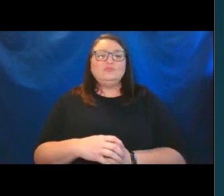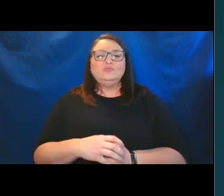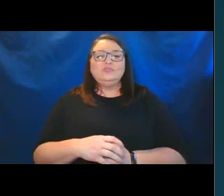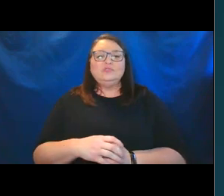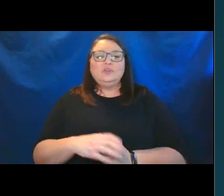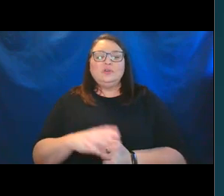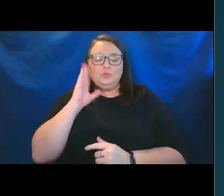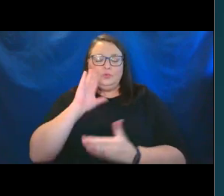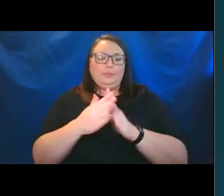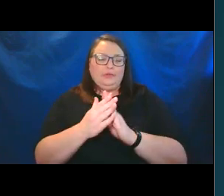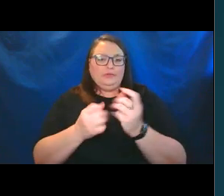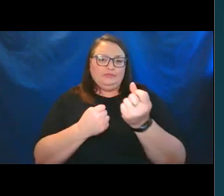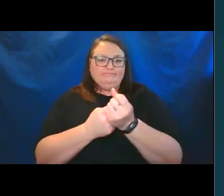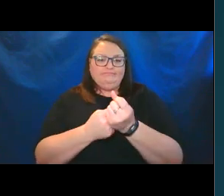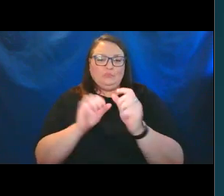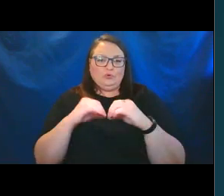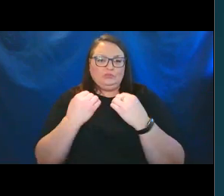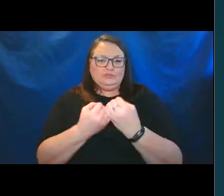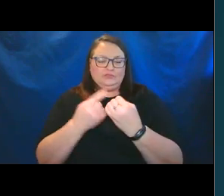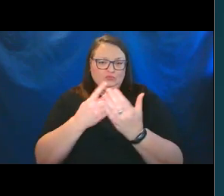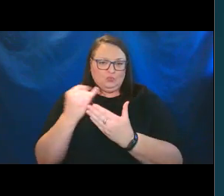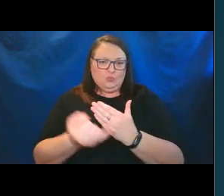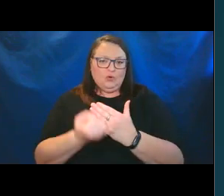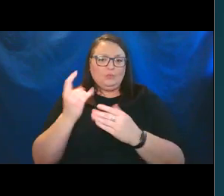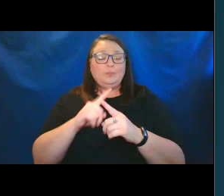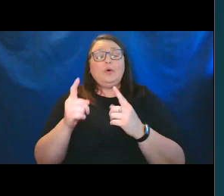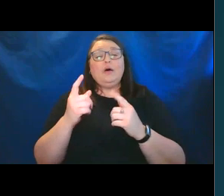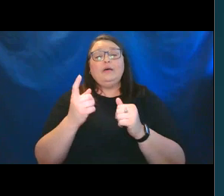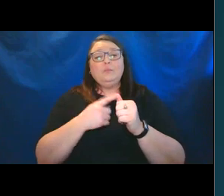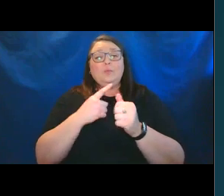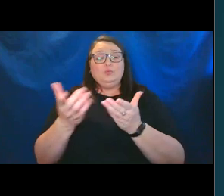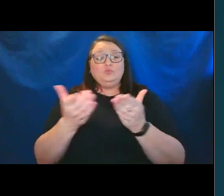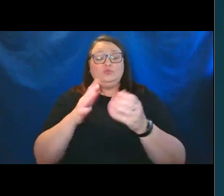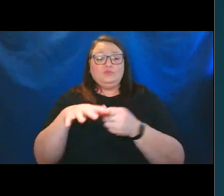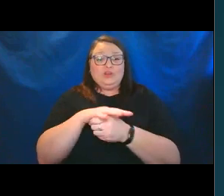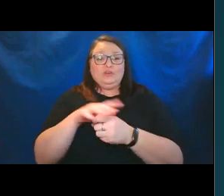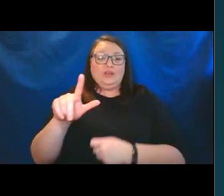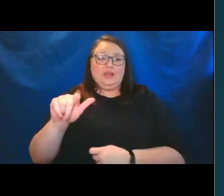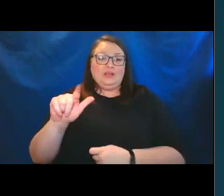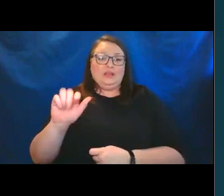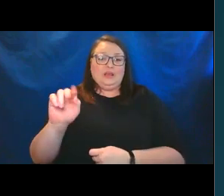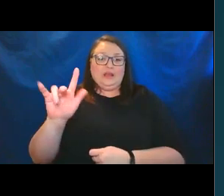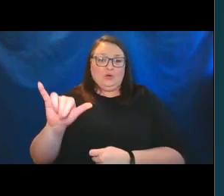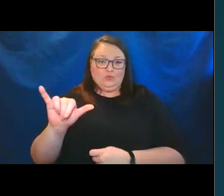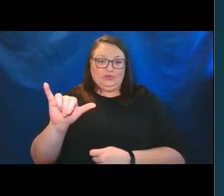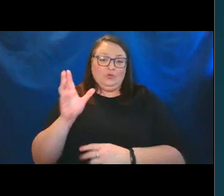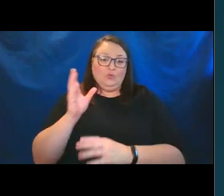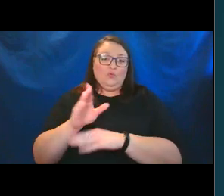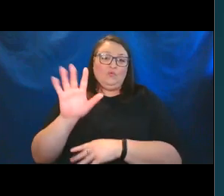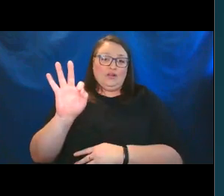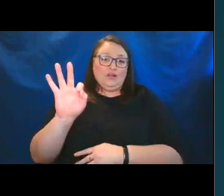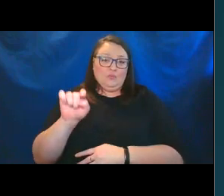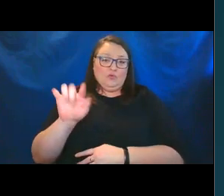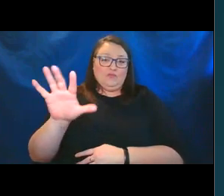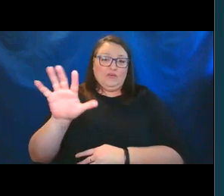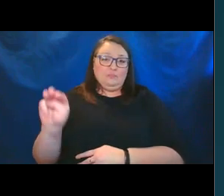this project. But the primary service area for the council is going to be LA County-wide, which is home to over 9.5 million people,